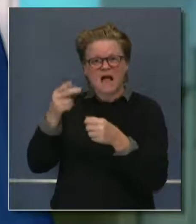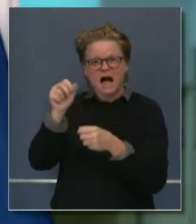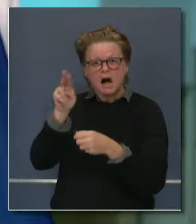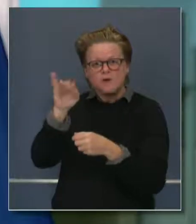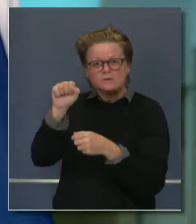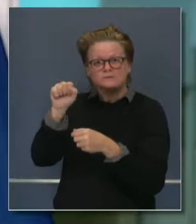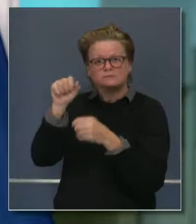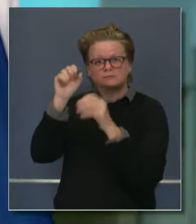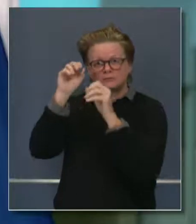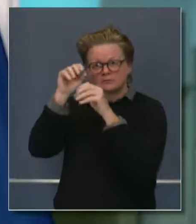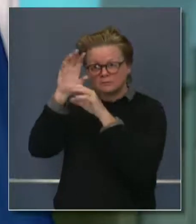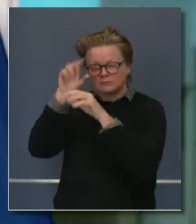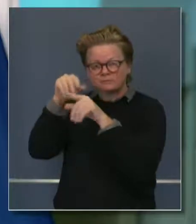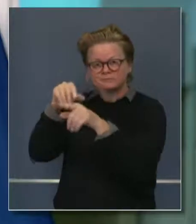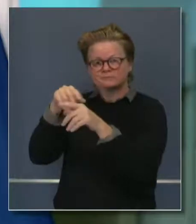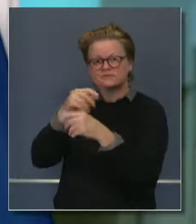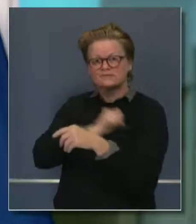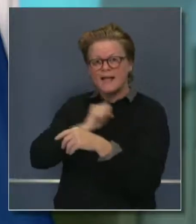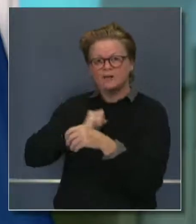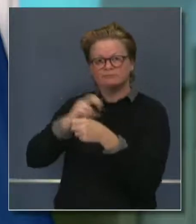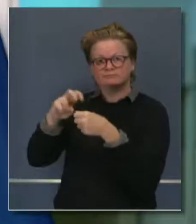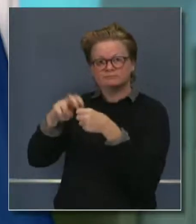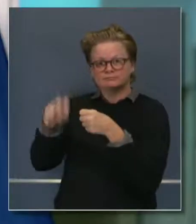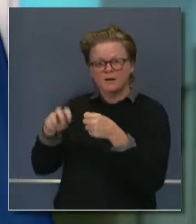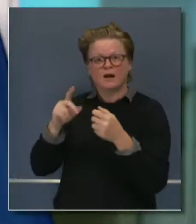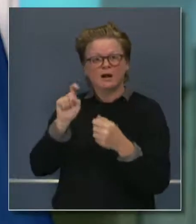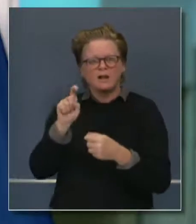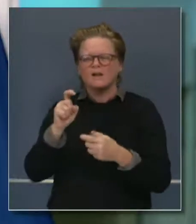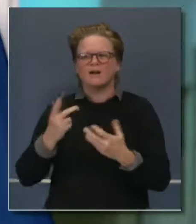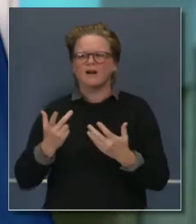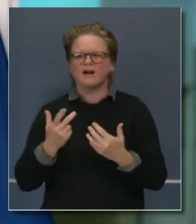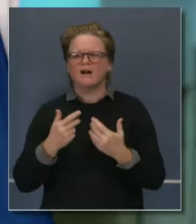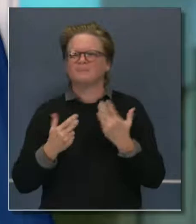appreciative question. Look, no timeline's been established.